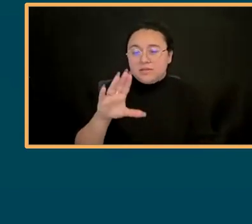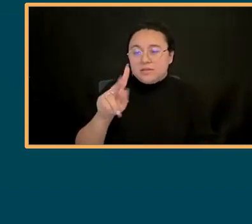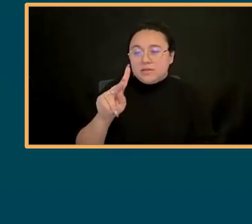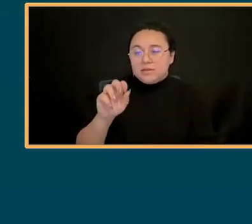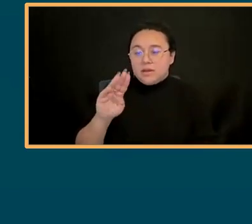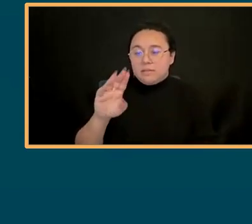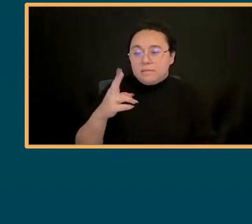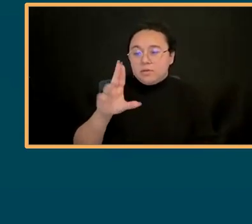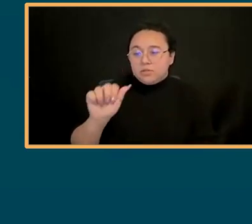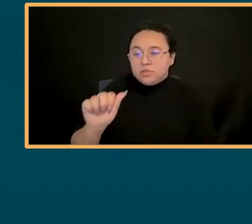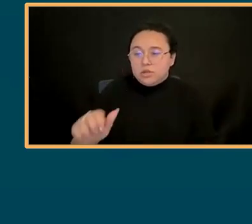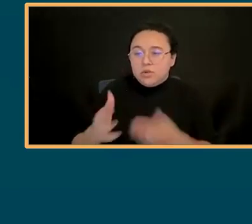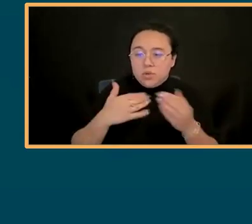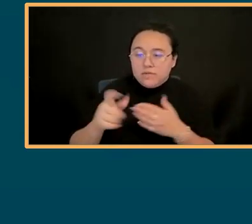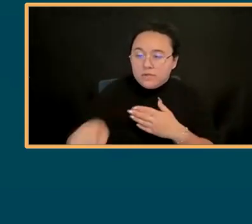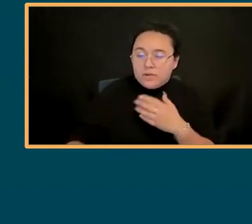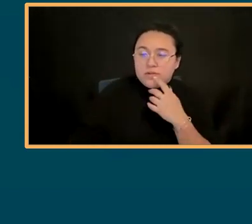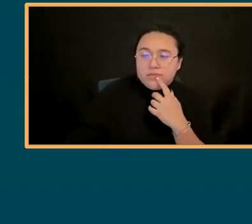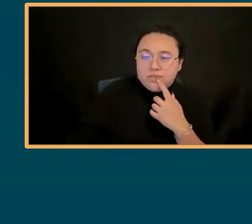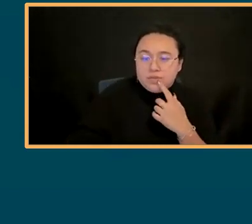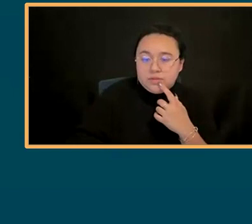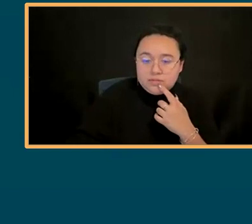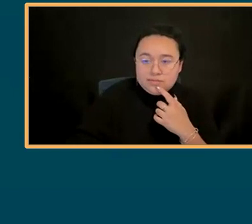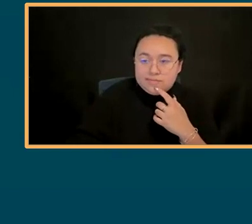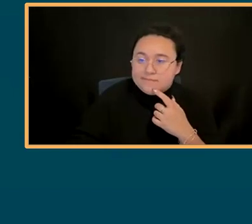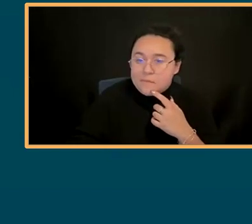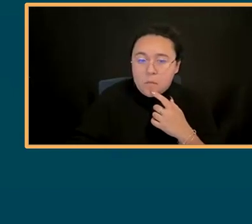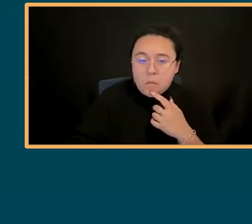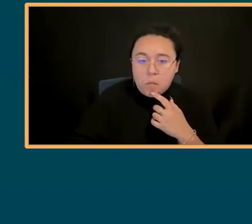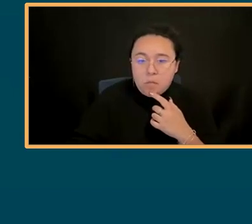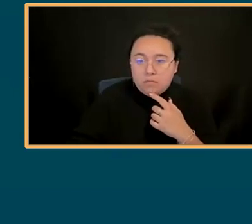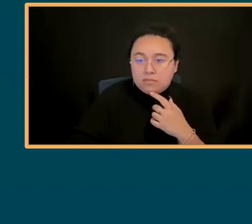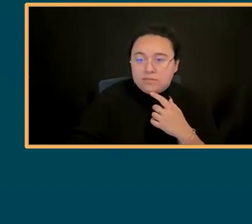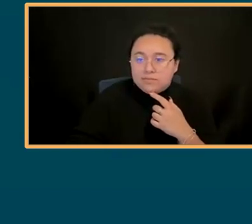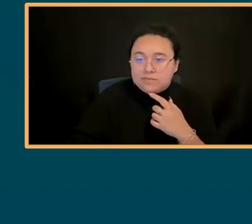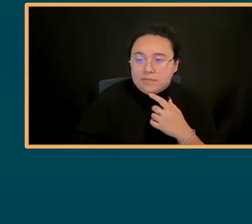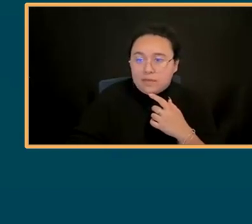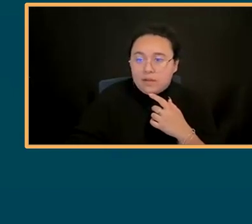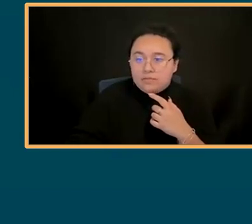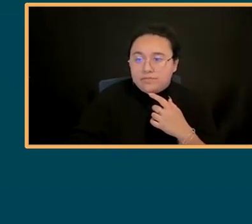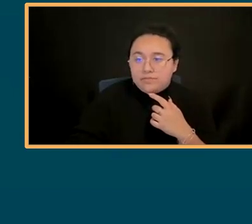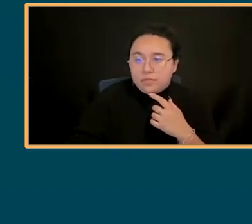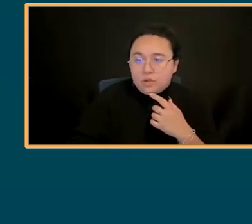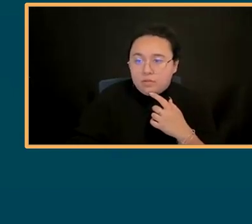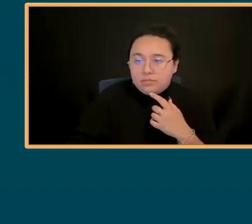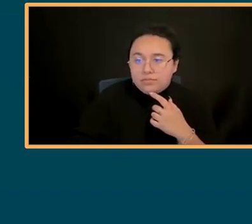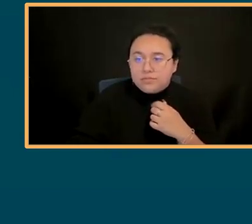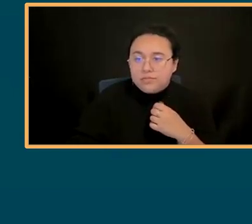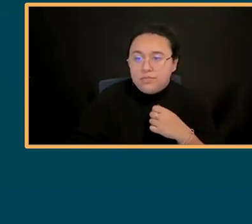kombuchas, bring whatever you need to be good little students, attentive,